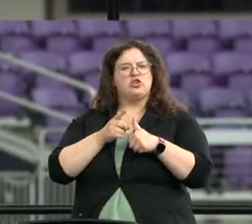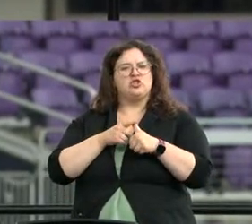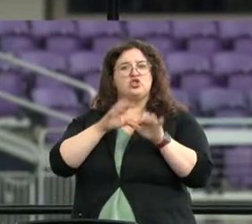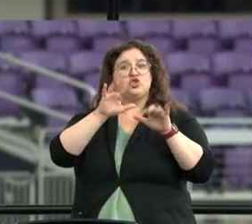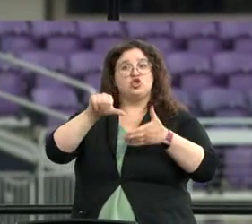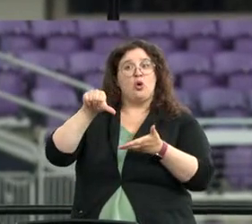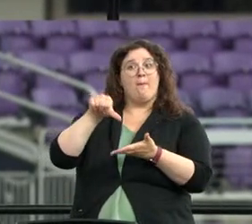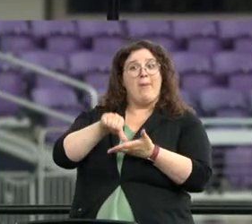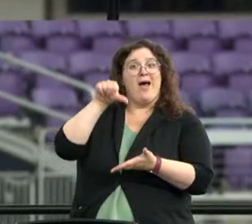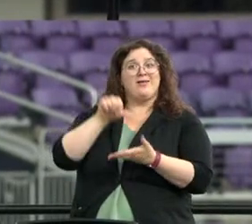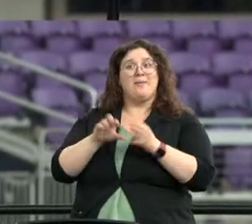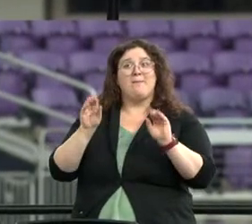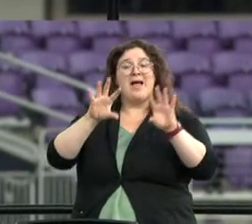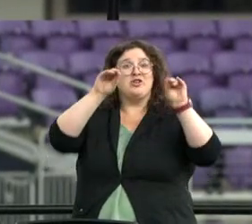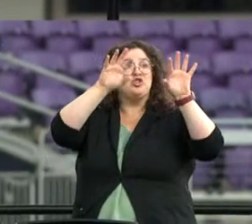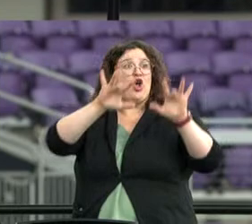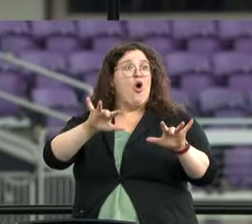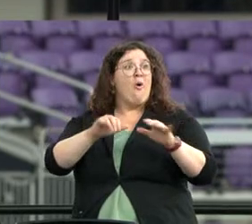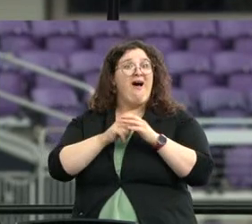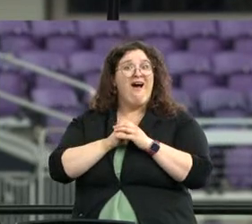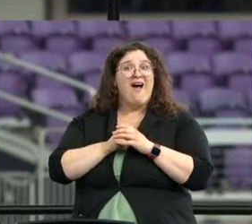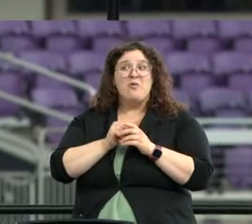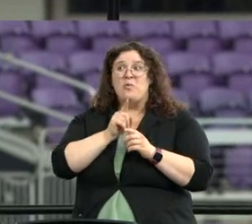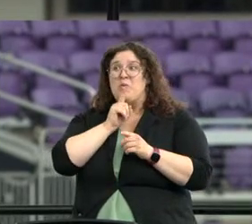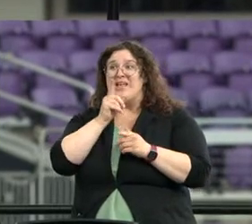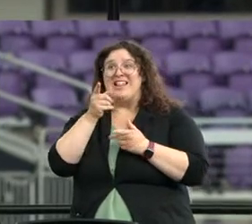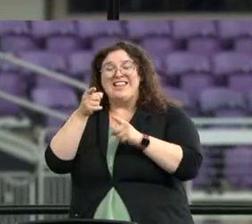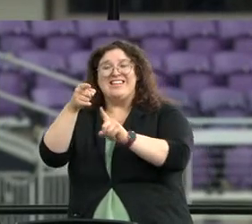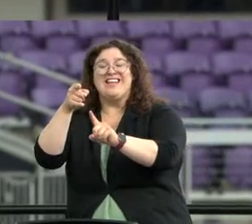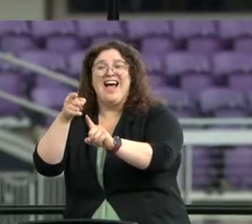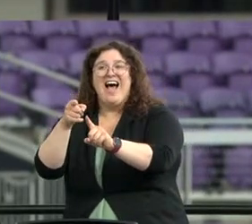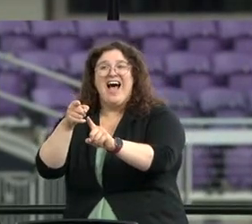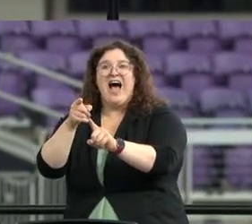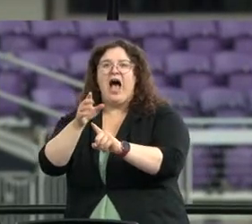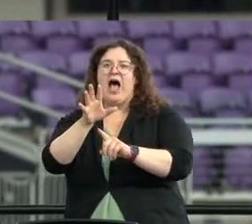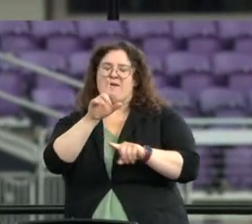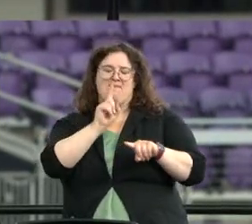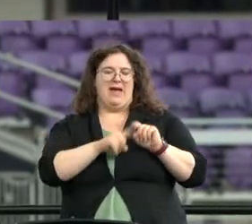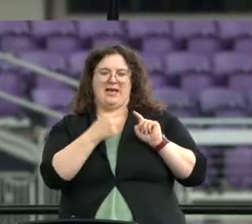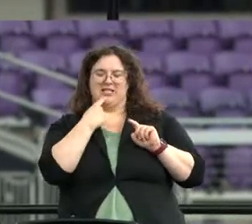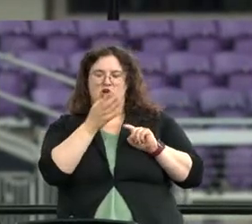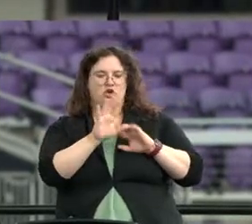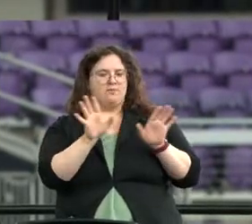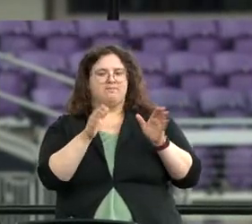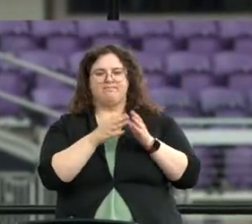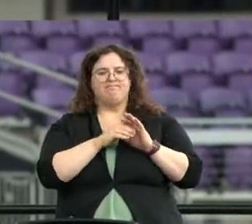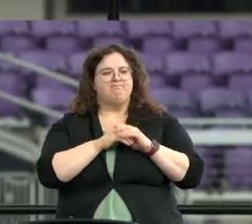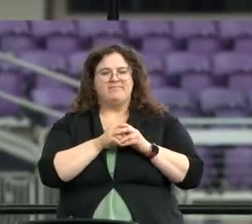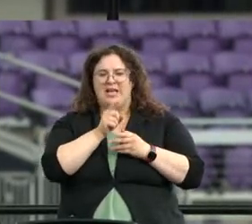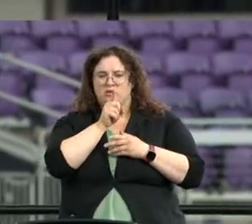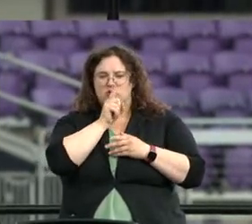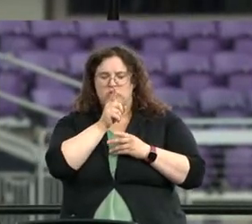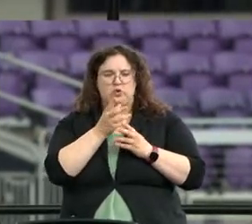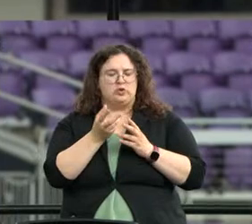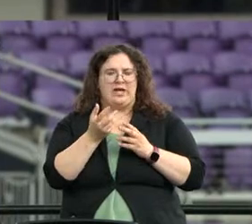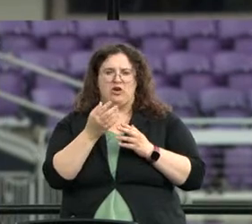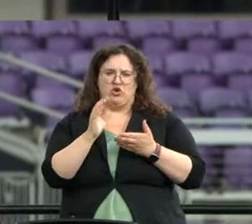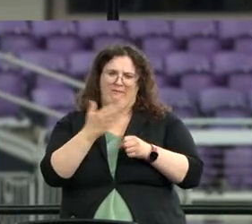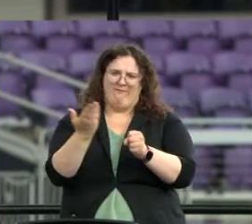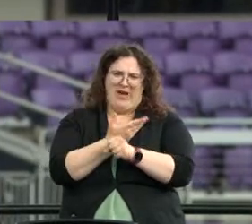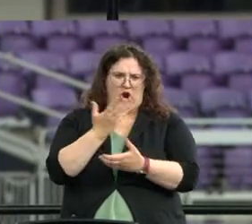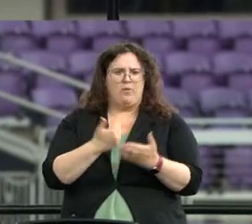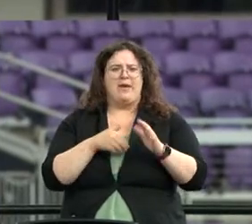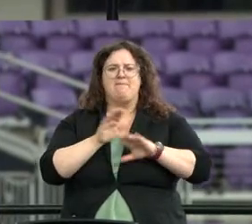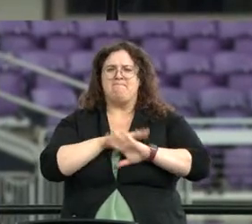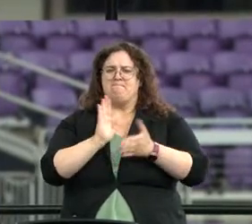button. It's really just a... Nope, I can't go there. That truth could end my principalship, so I'm going to have to go